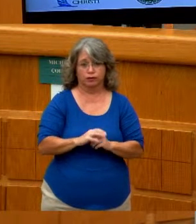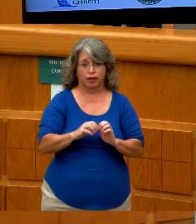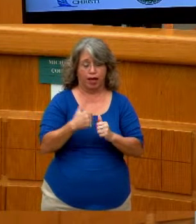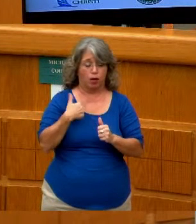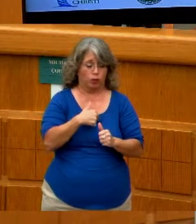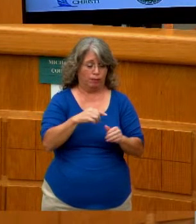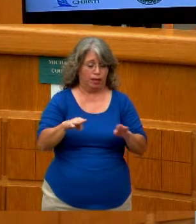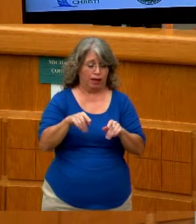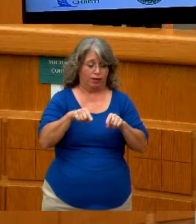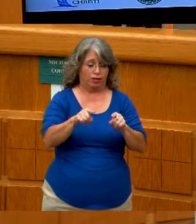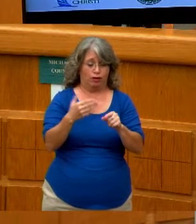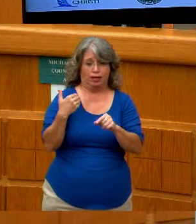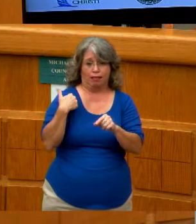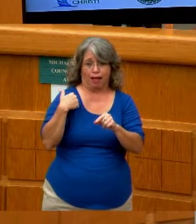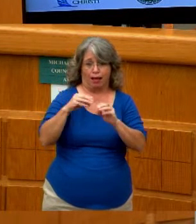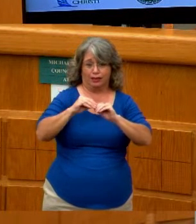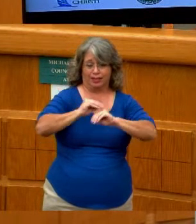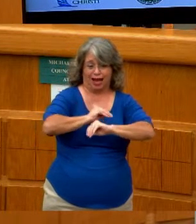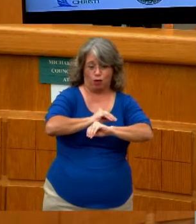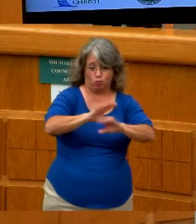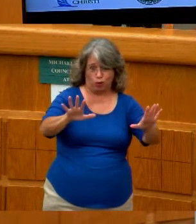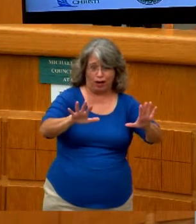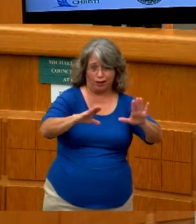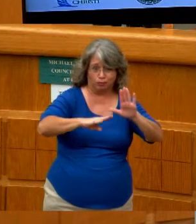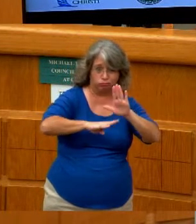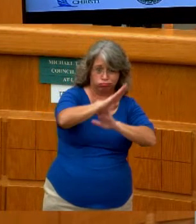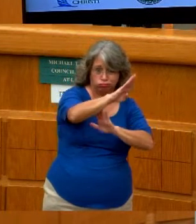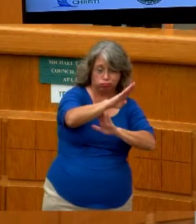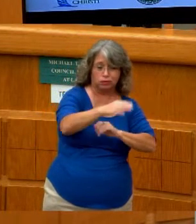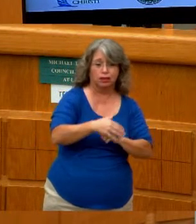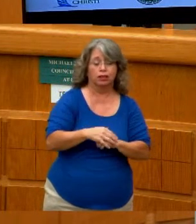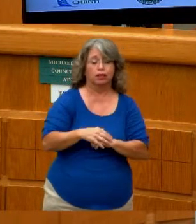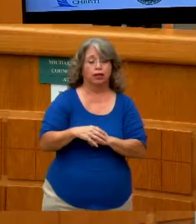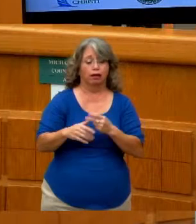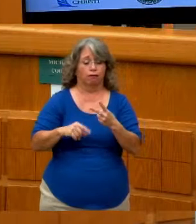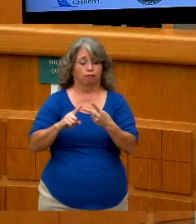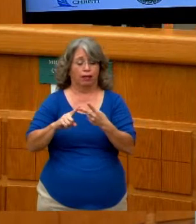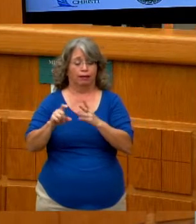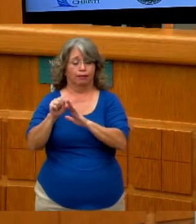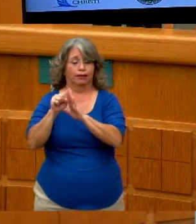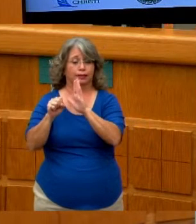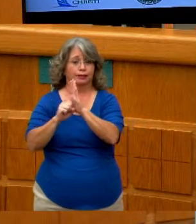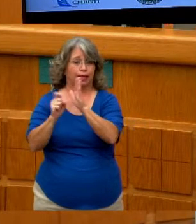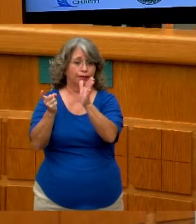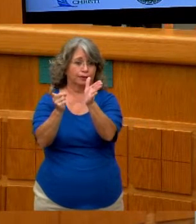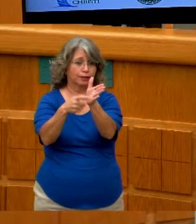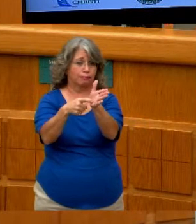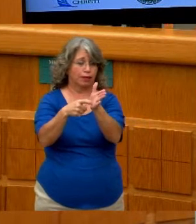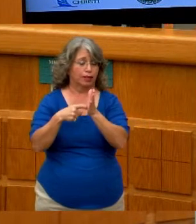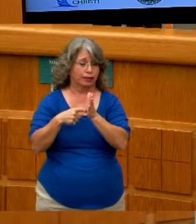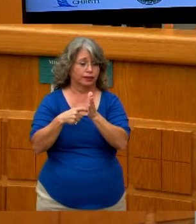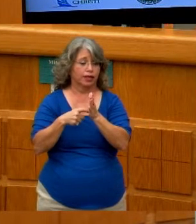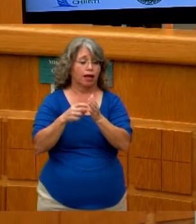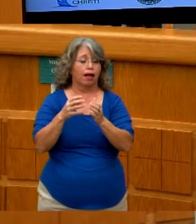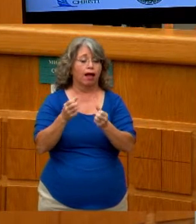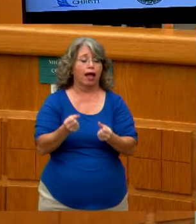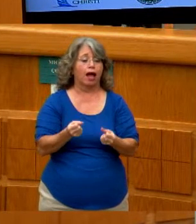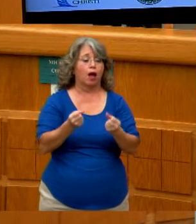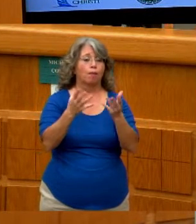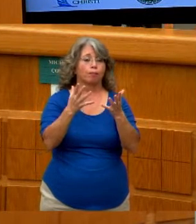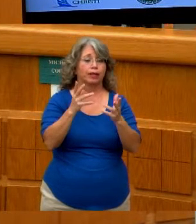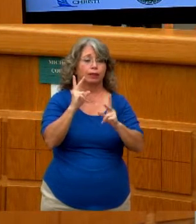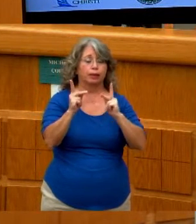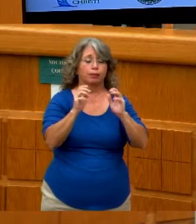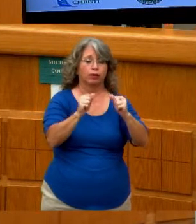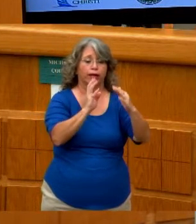we're really using now to do that is the way we behaved in the last outbreak, number one, and two, the state's